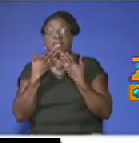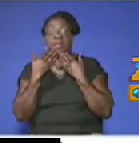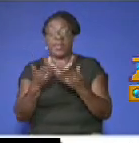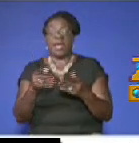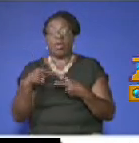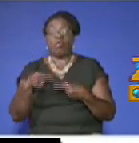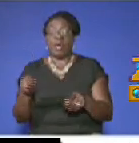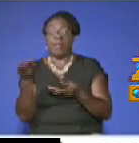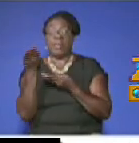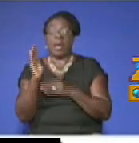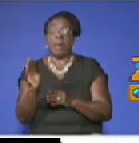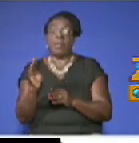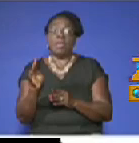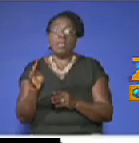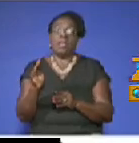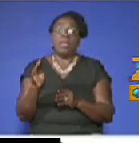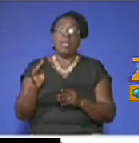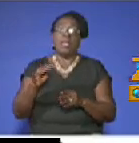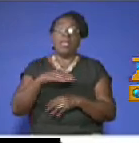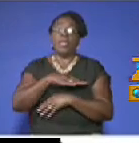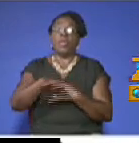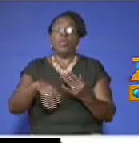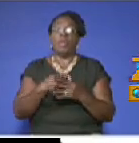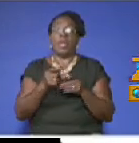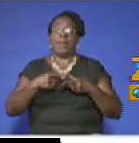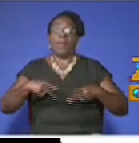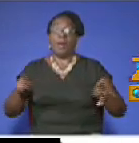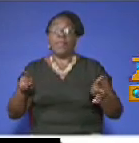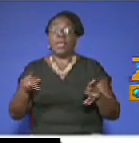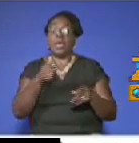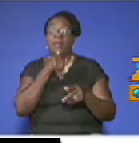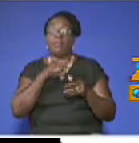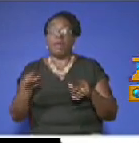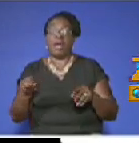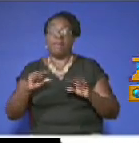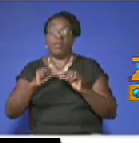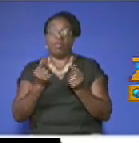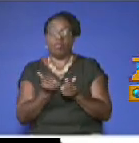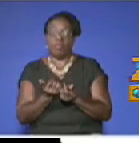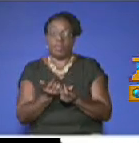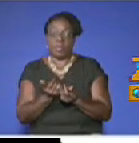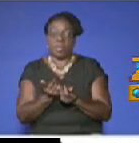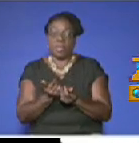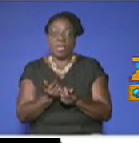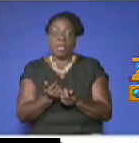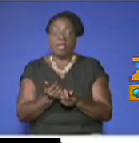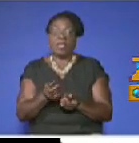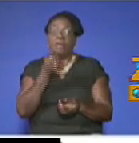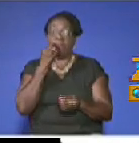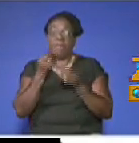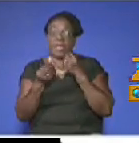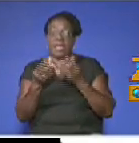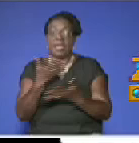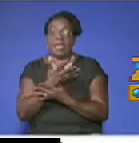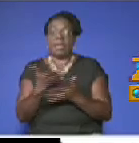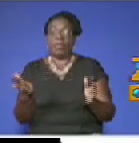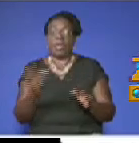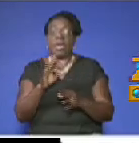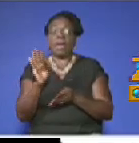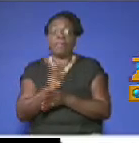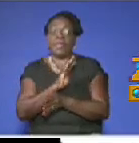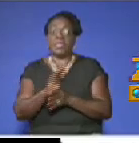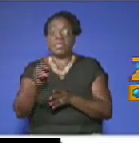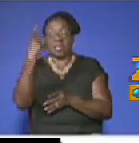Grand Bahama residents, including public and private officials like medical and security personnel, the feeding networks and businesses, for